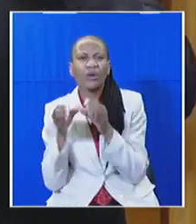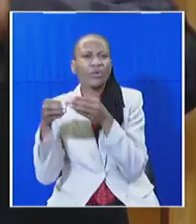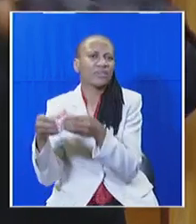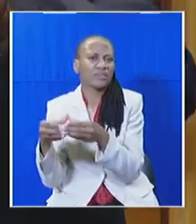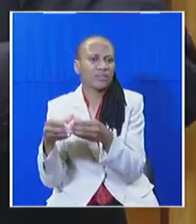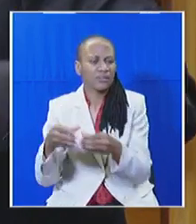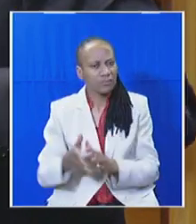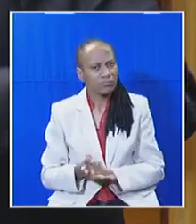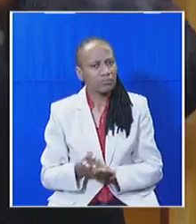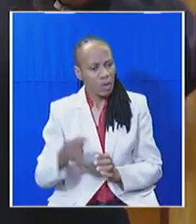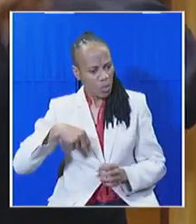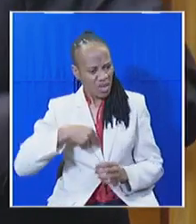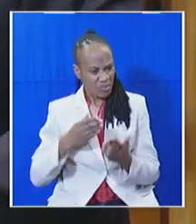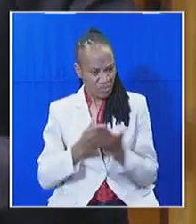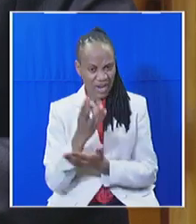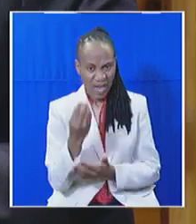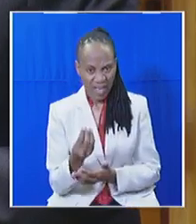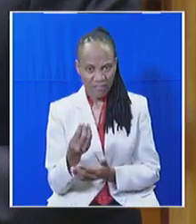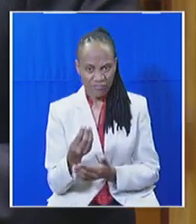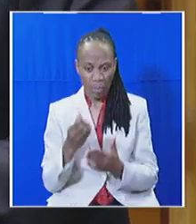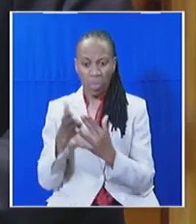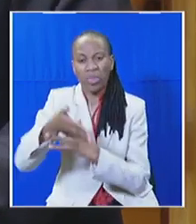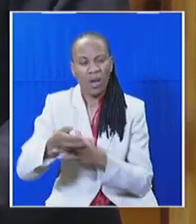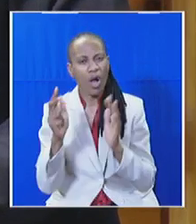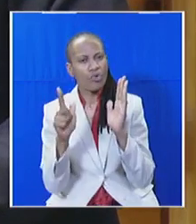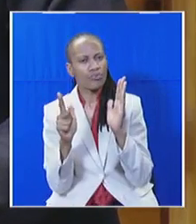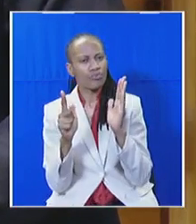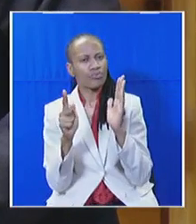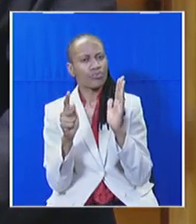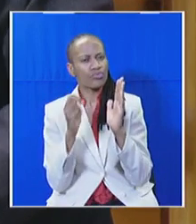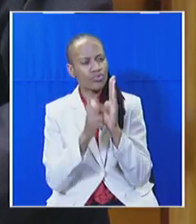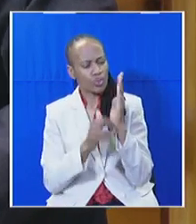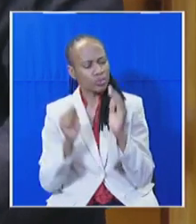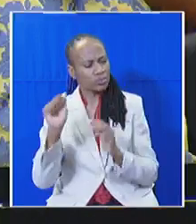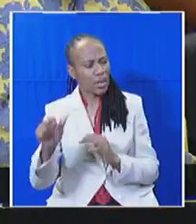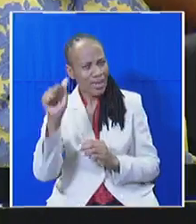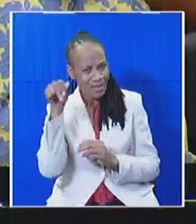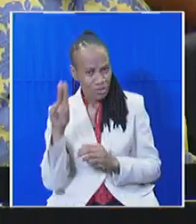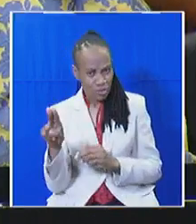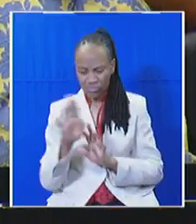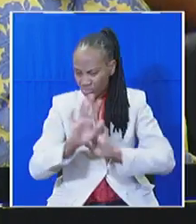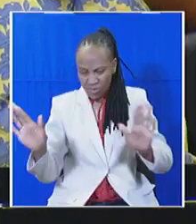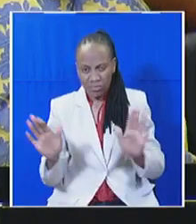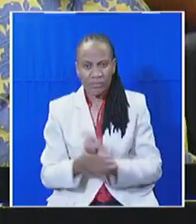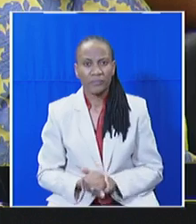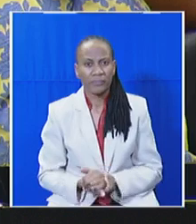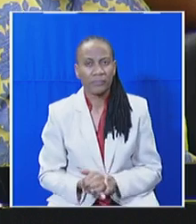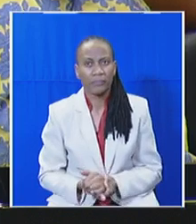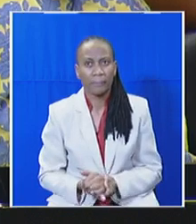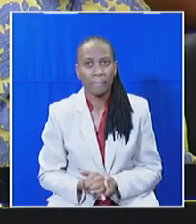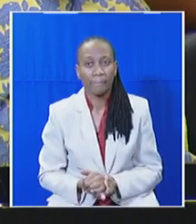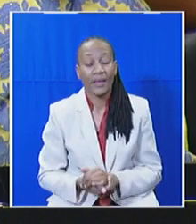to violate the AU rules. I now go to the